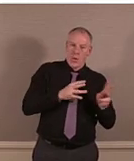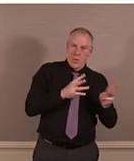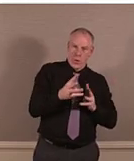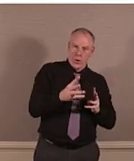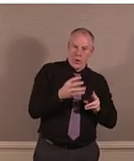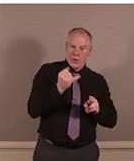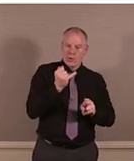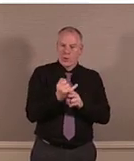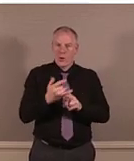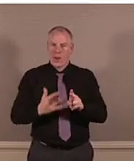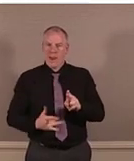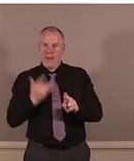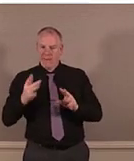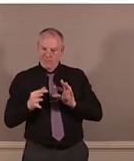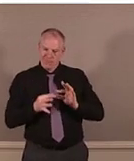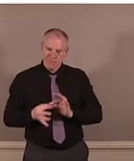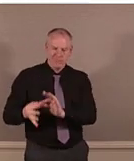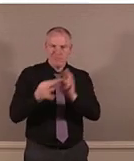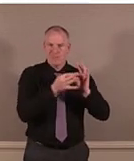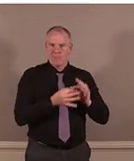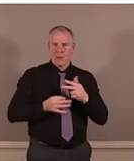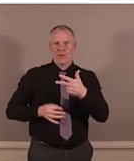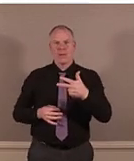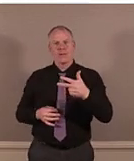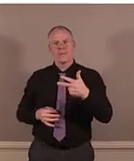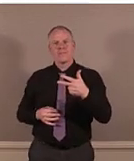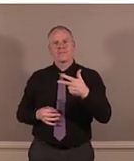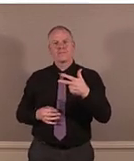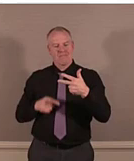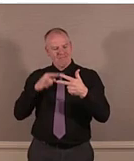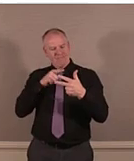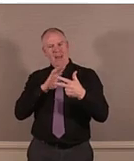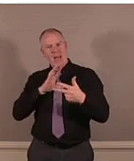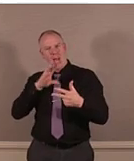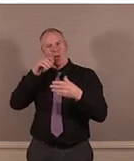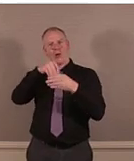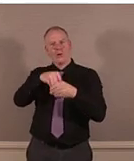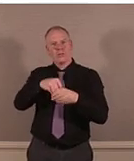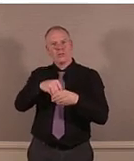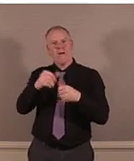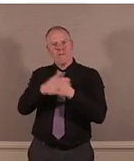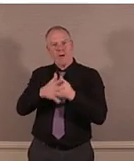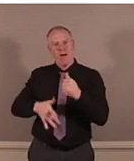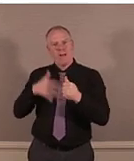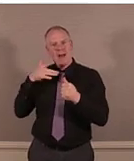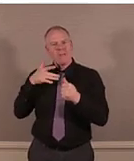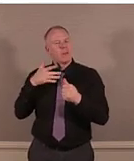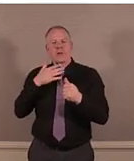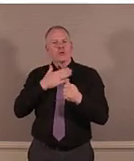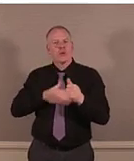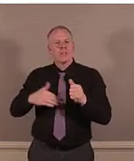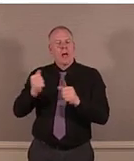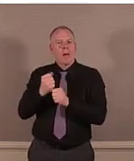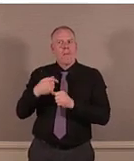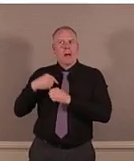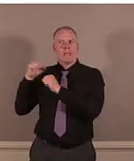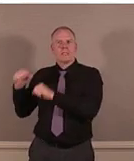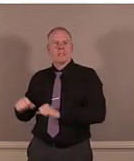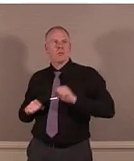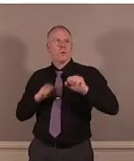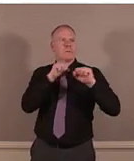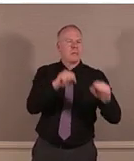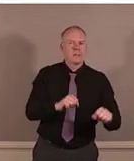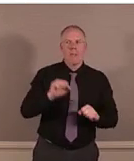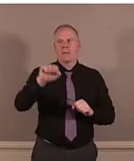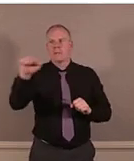life. And I suppose that's the whole idea of your inclusion for life, as opposed to inclusion in my system or your system